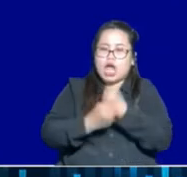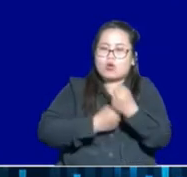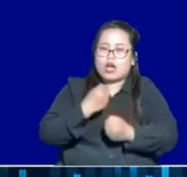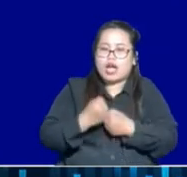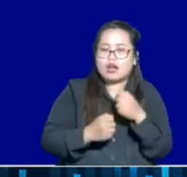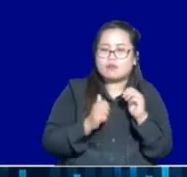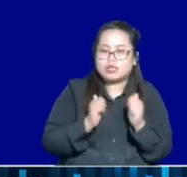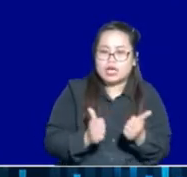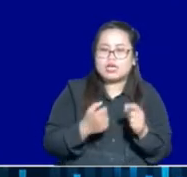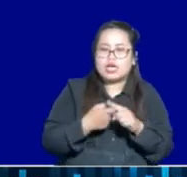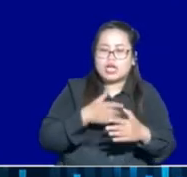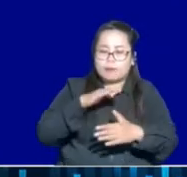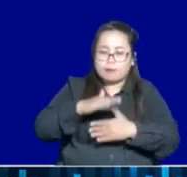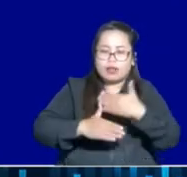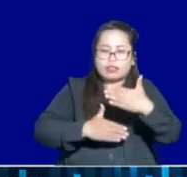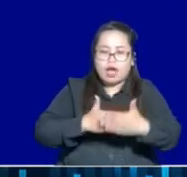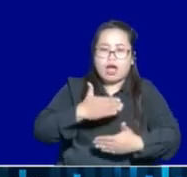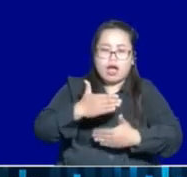participating in value chains.